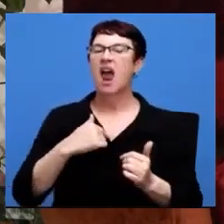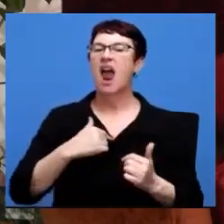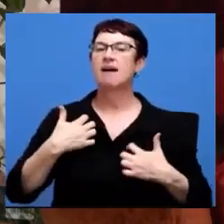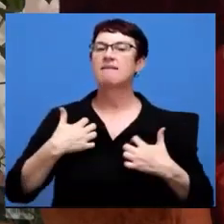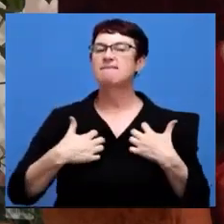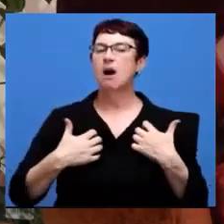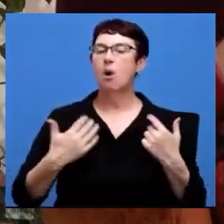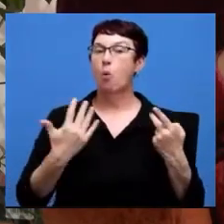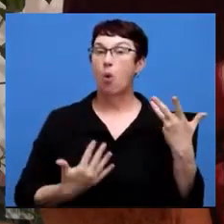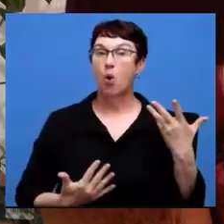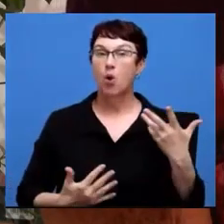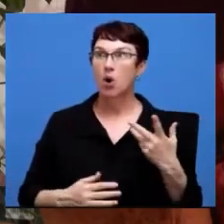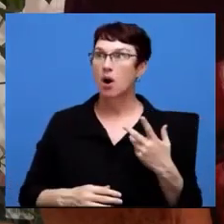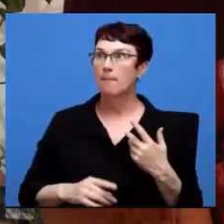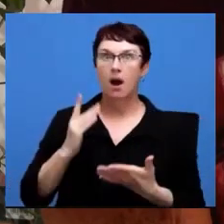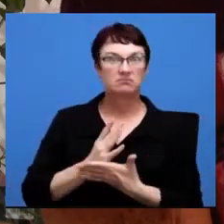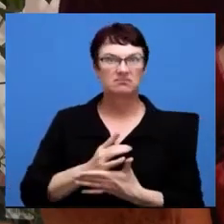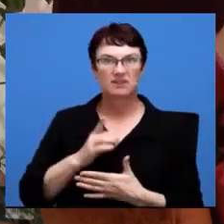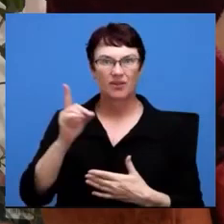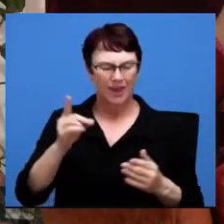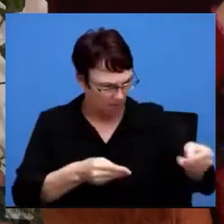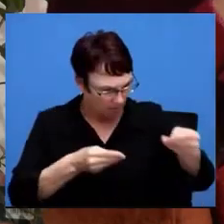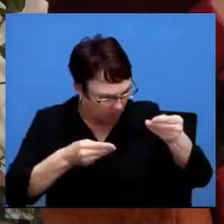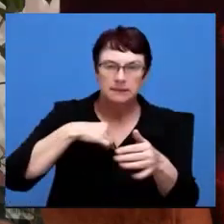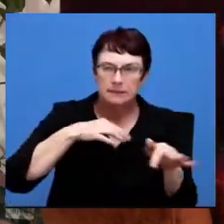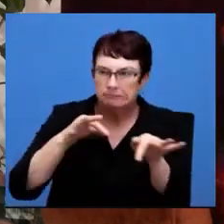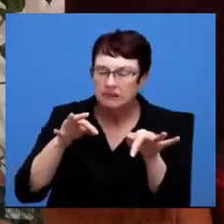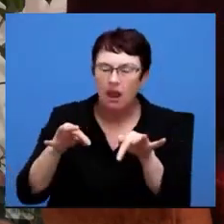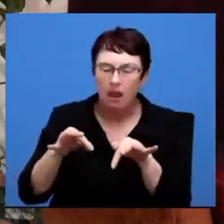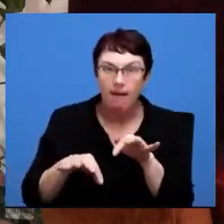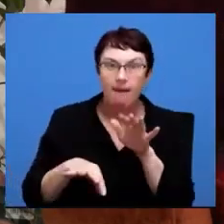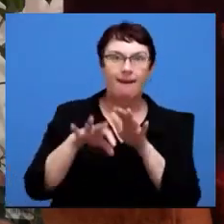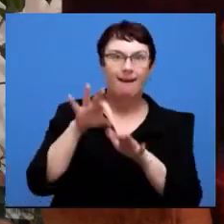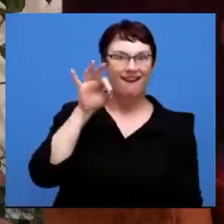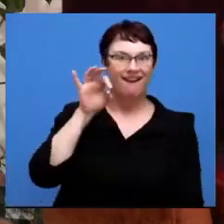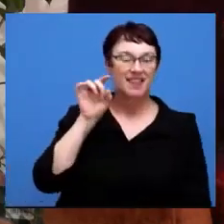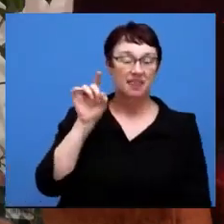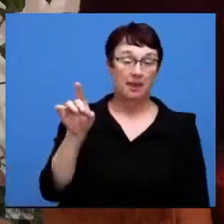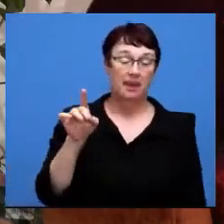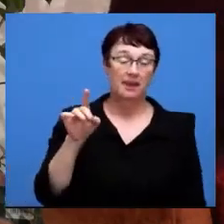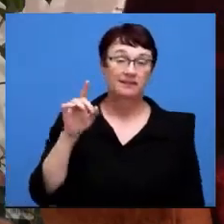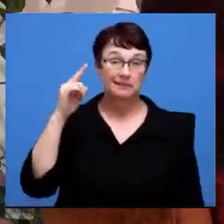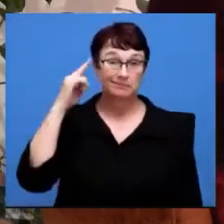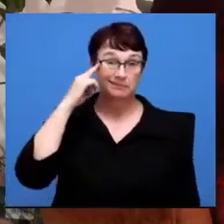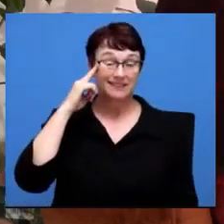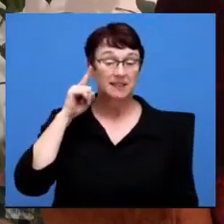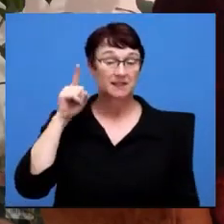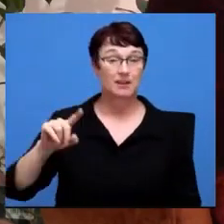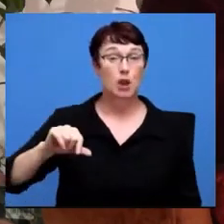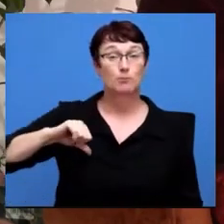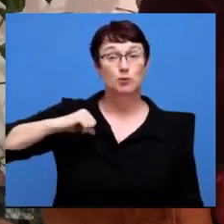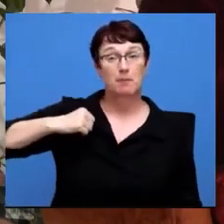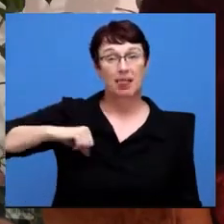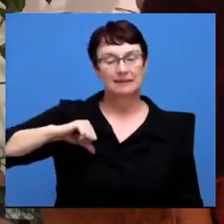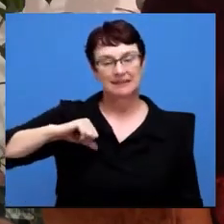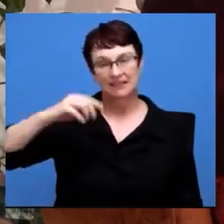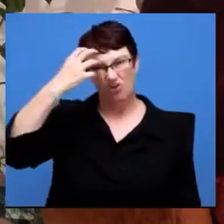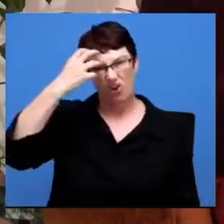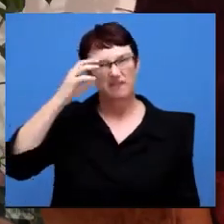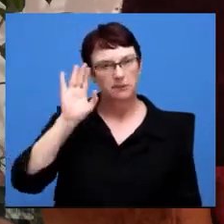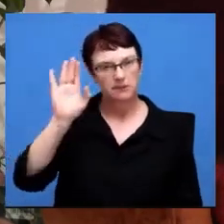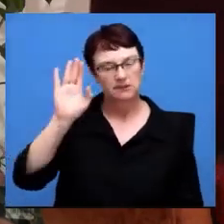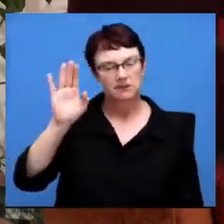expecting anything, so they were not ready, you know, to, like, the municipality got interested, really, in what we were